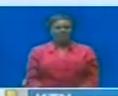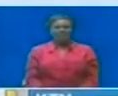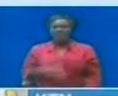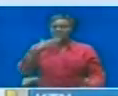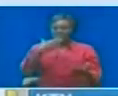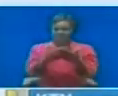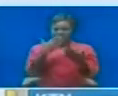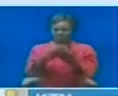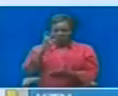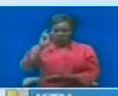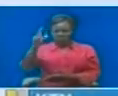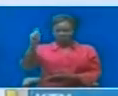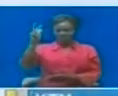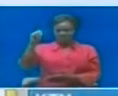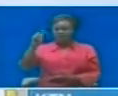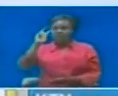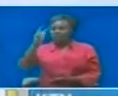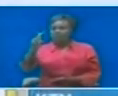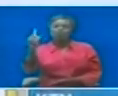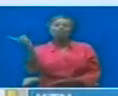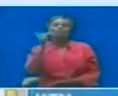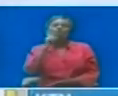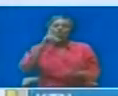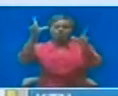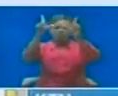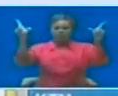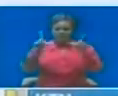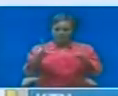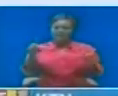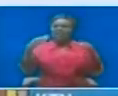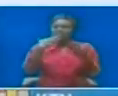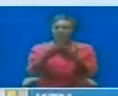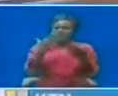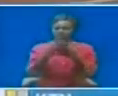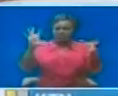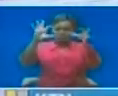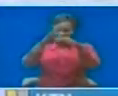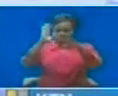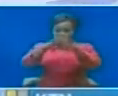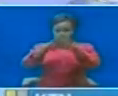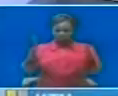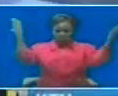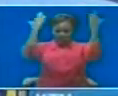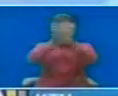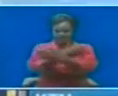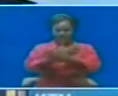Thank you for watching KTN Prime. We'll see you tomorrow. I'm Linda Ogutu. Thanks for joining us tonight. Good night. We'll see you tomorrow.